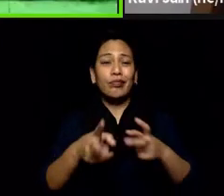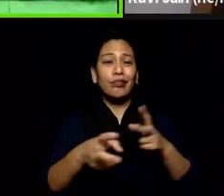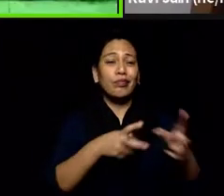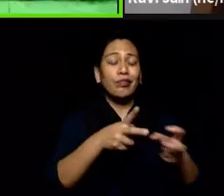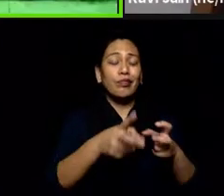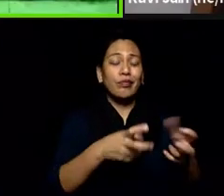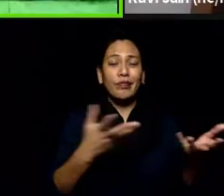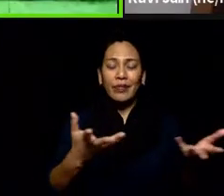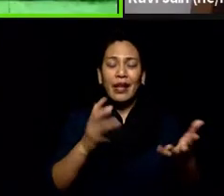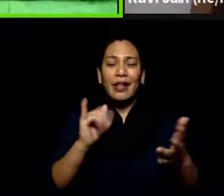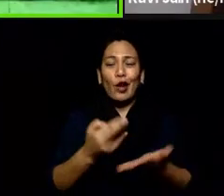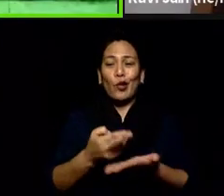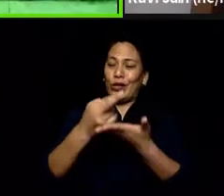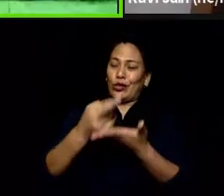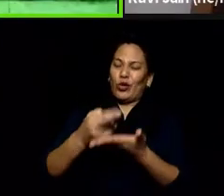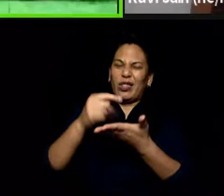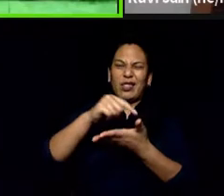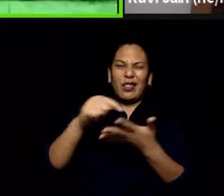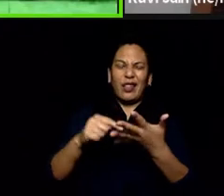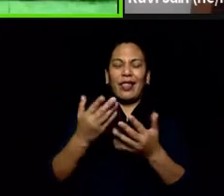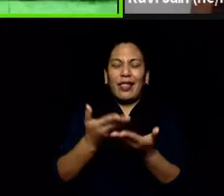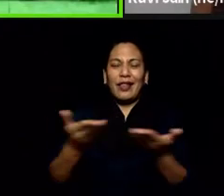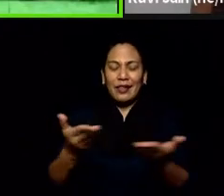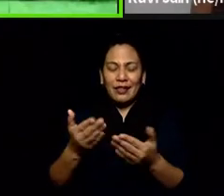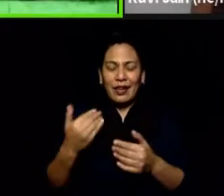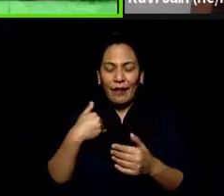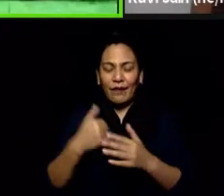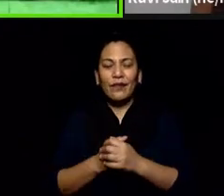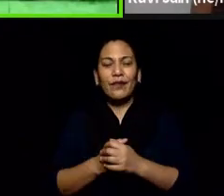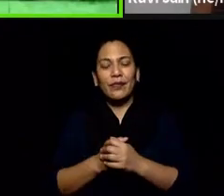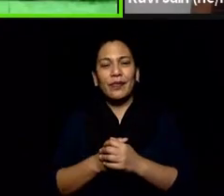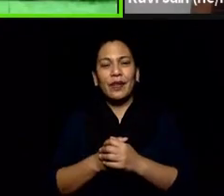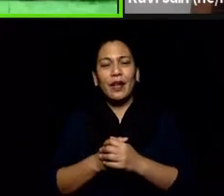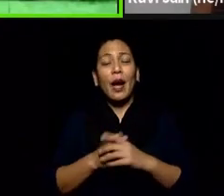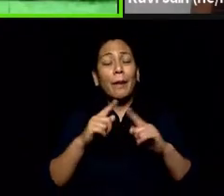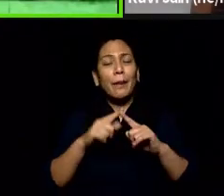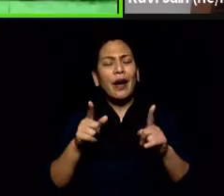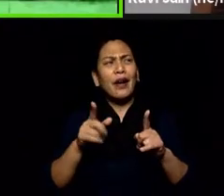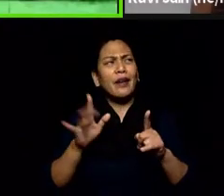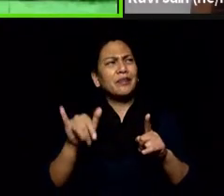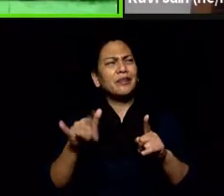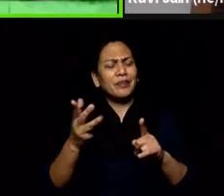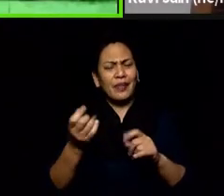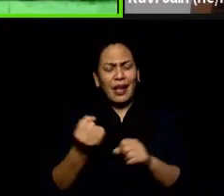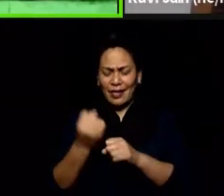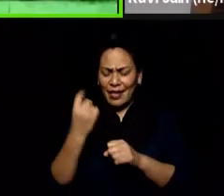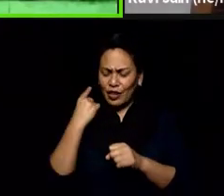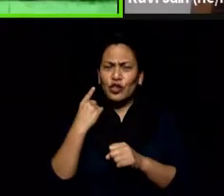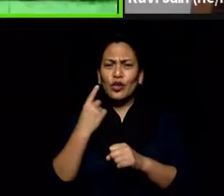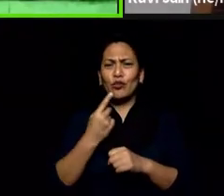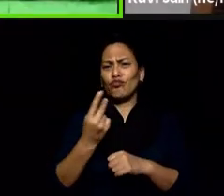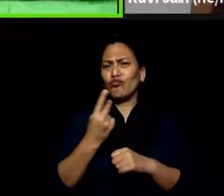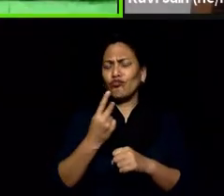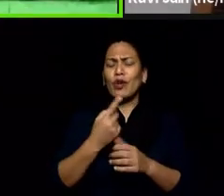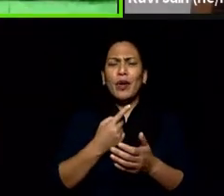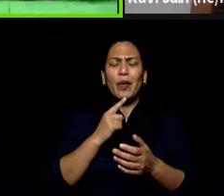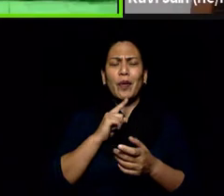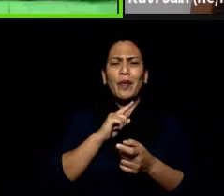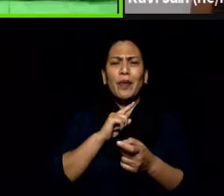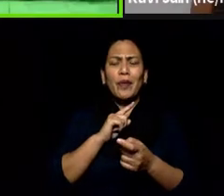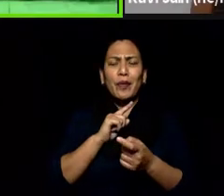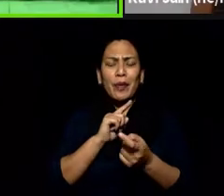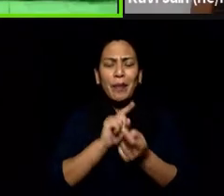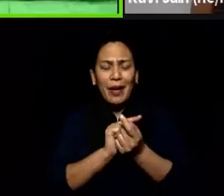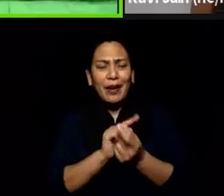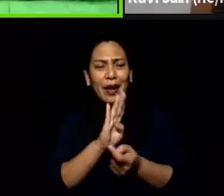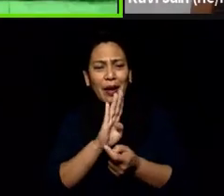know, exist in the on this planet. But I think, you know, last year when we met in Banff, you know, every